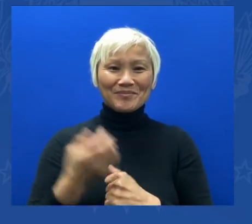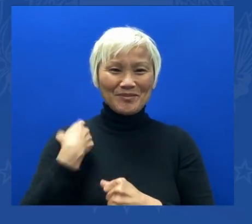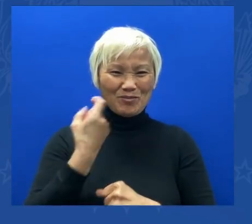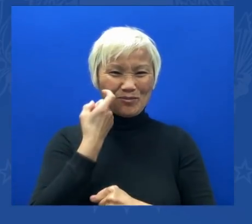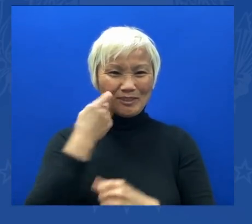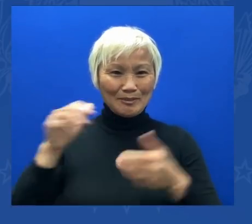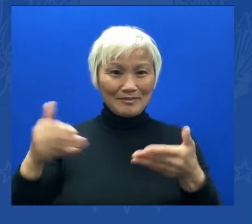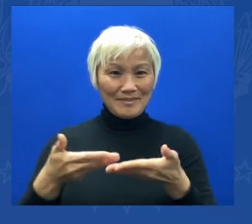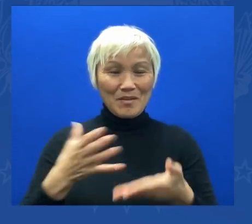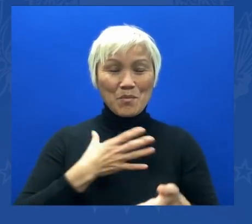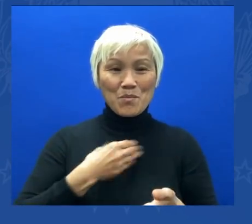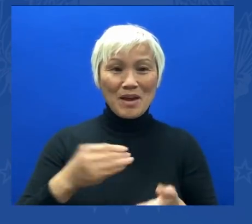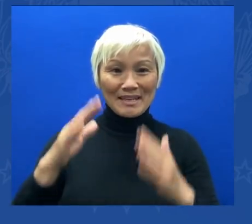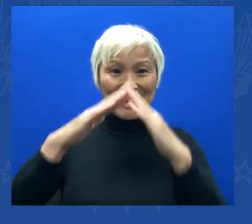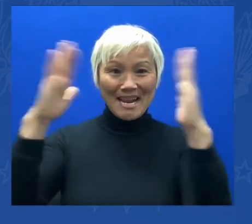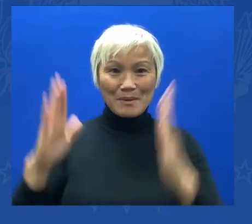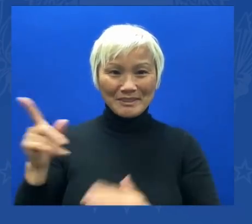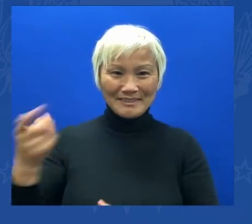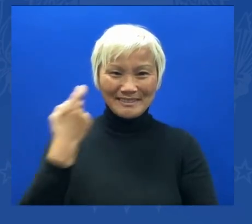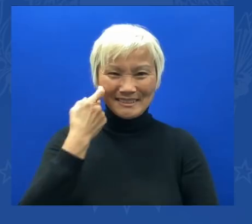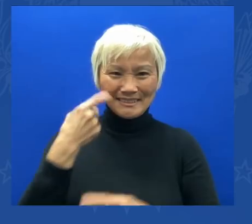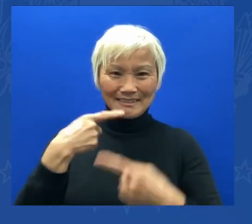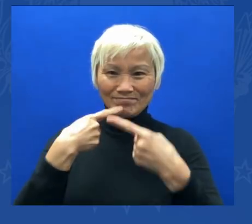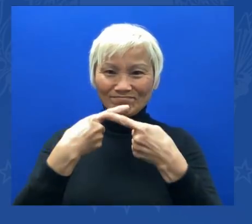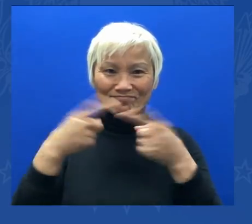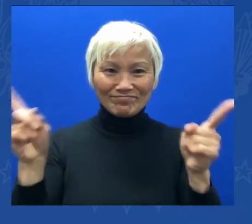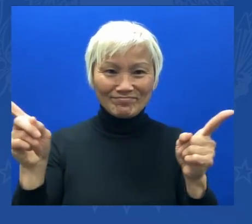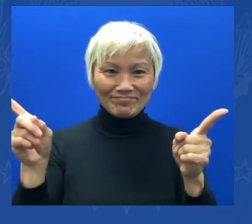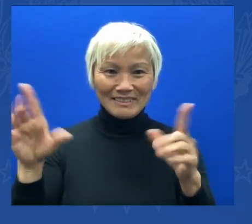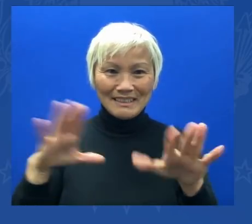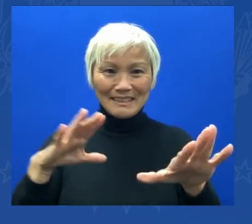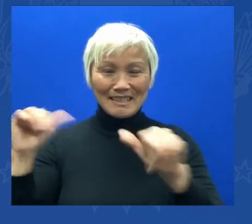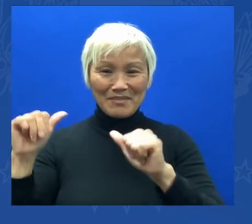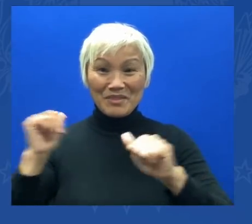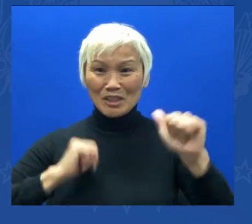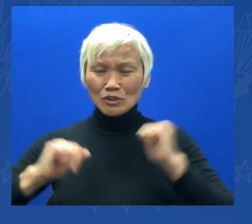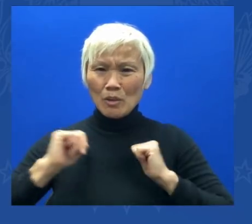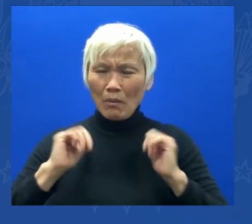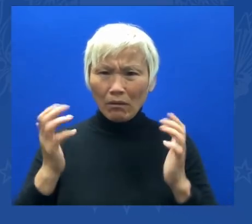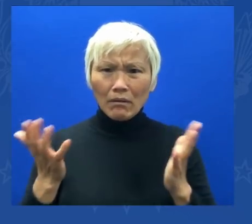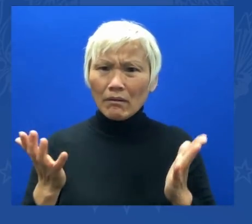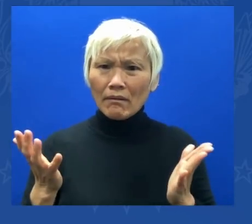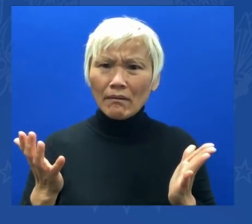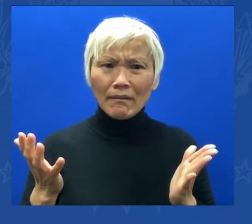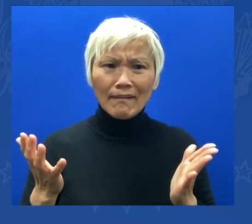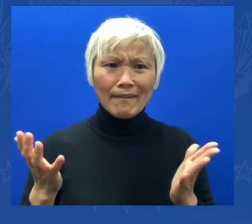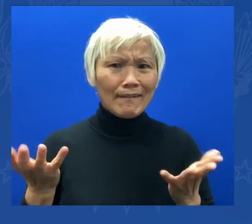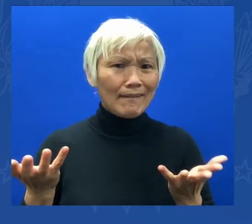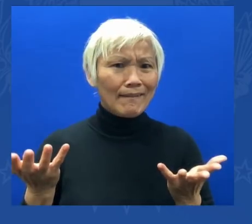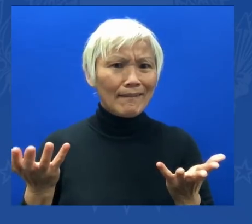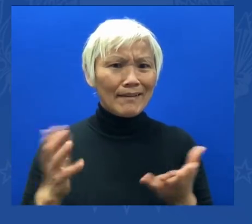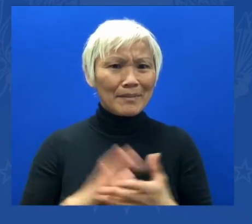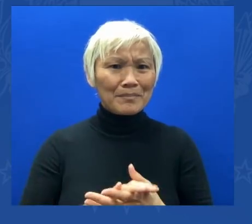Great performers going out on top after 8 years in the job. Sounds just about right to me.